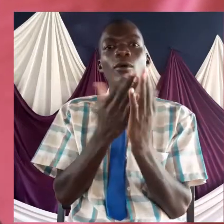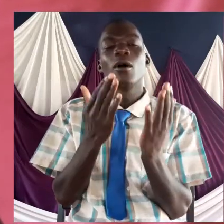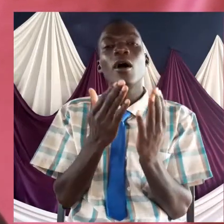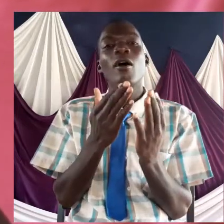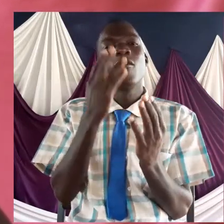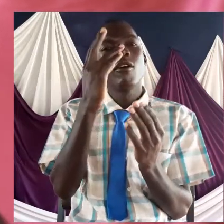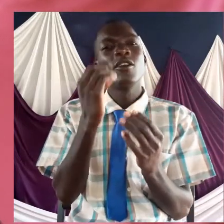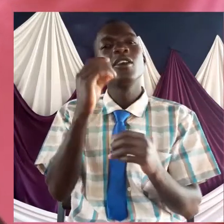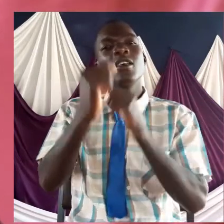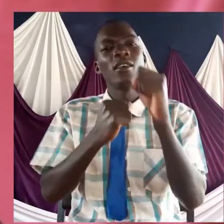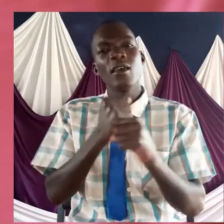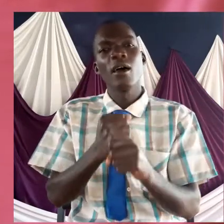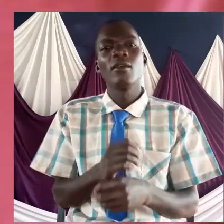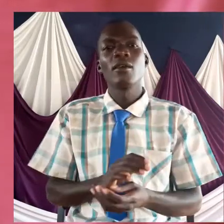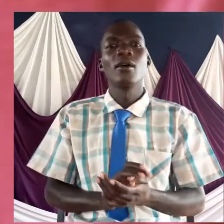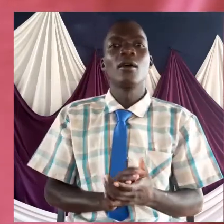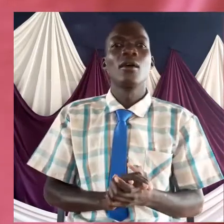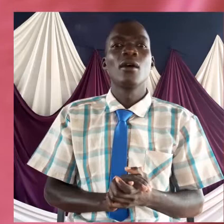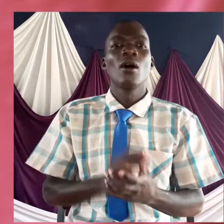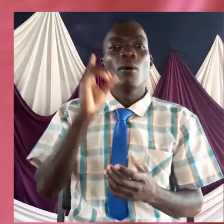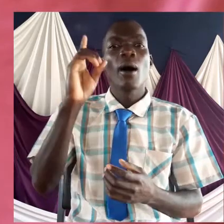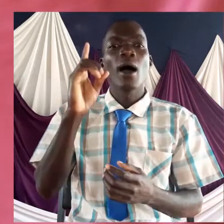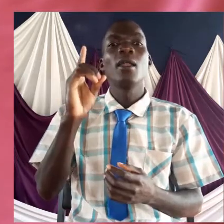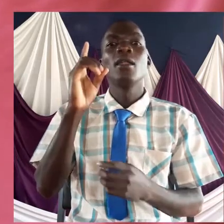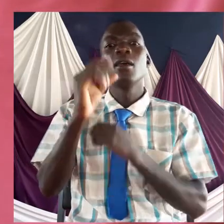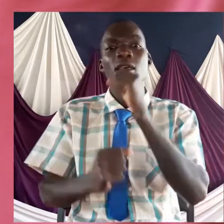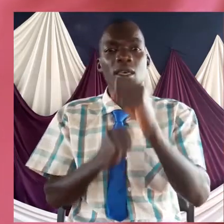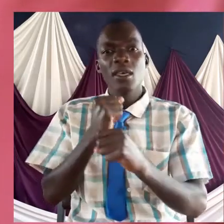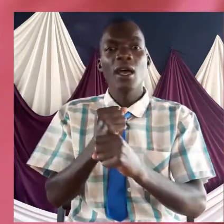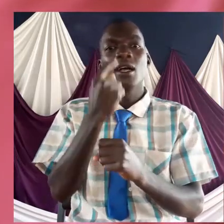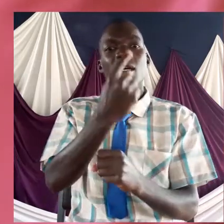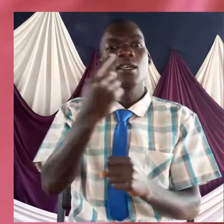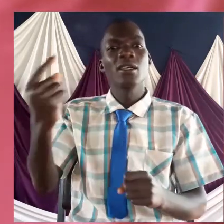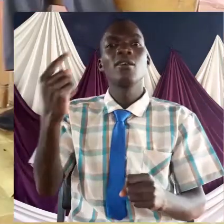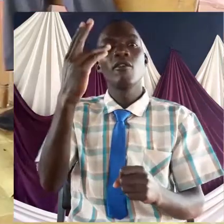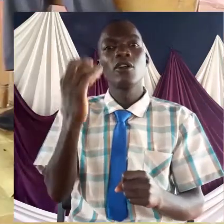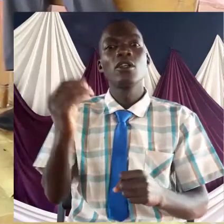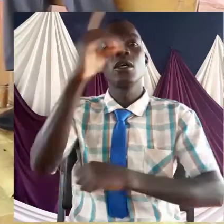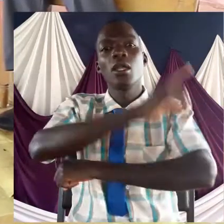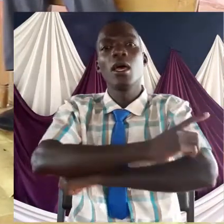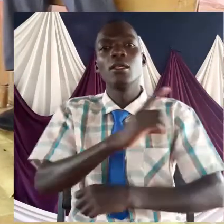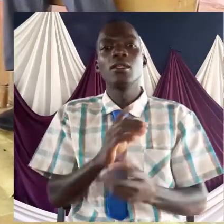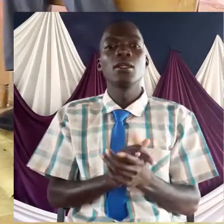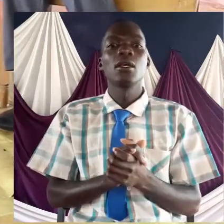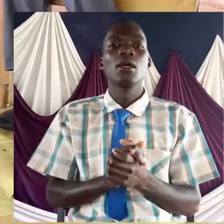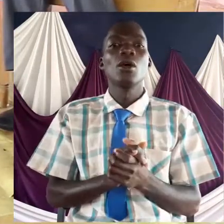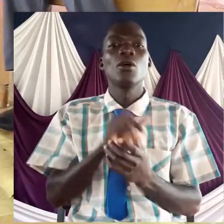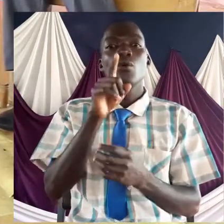40 years, mm-hmm. 1 year for each of the 40 days,